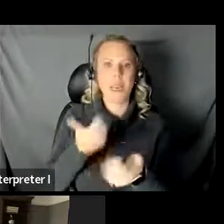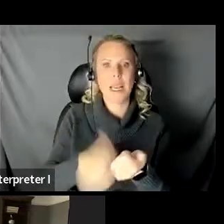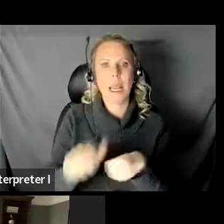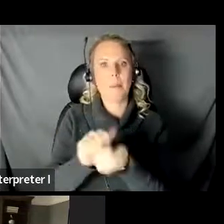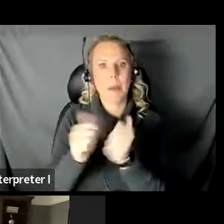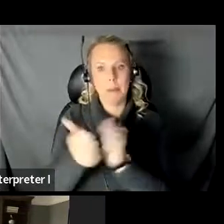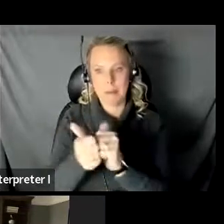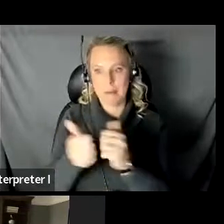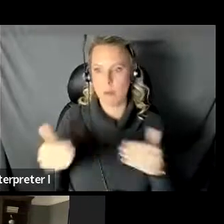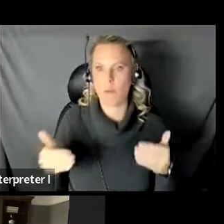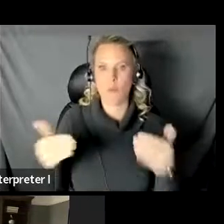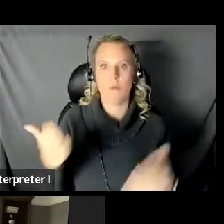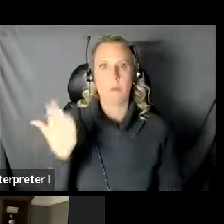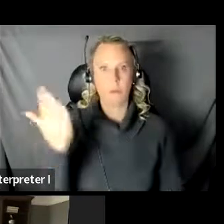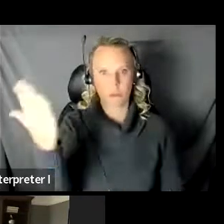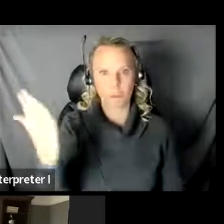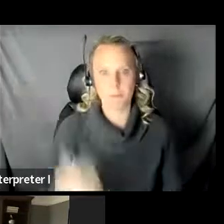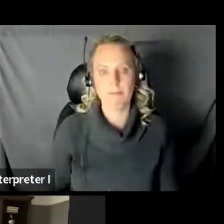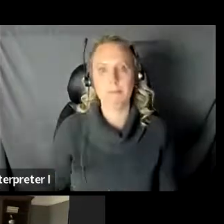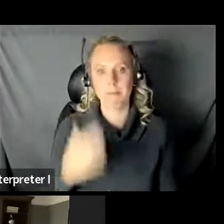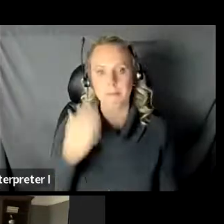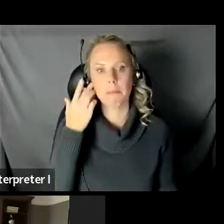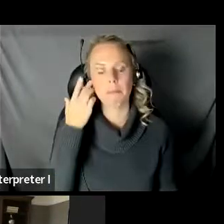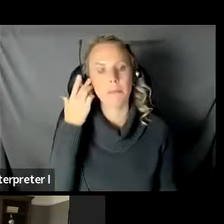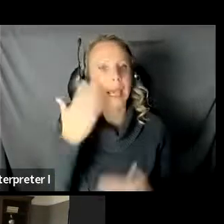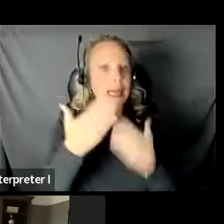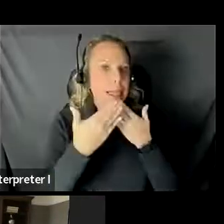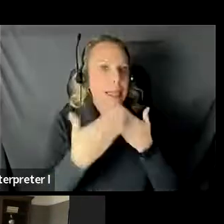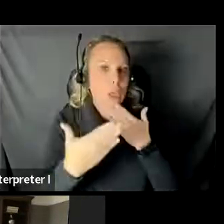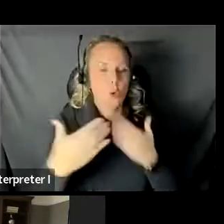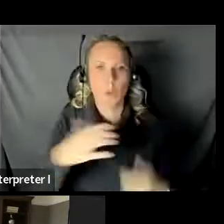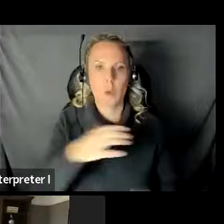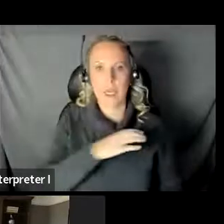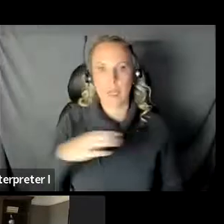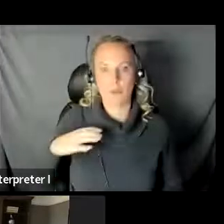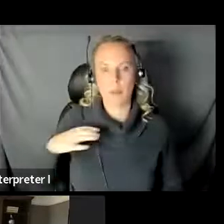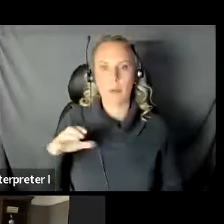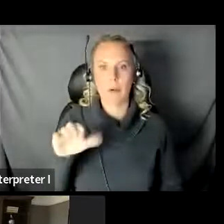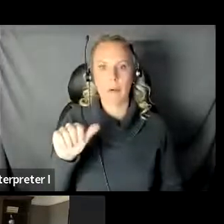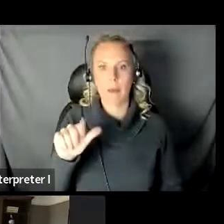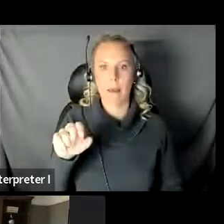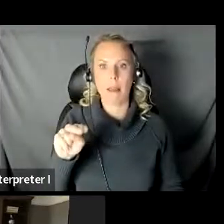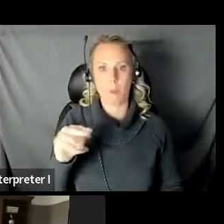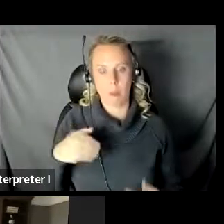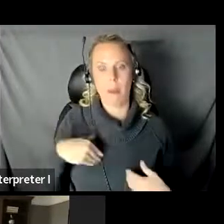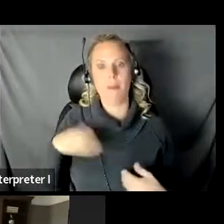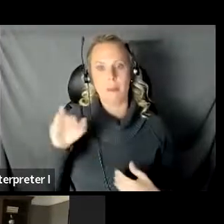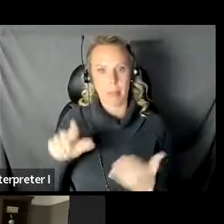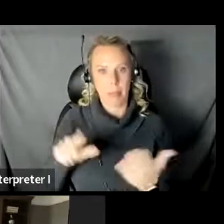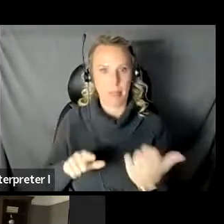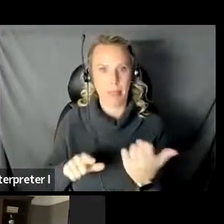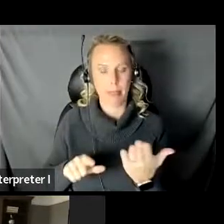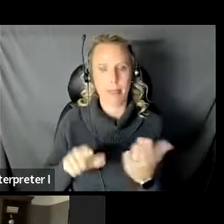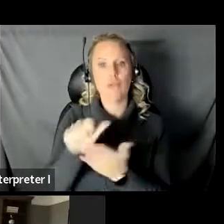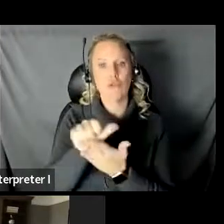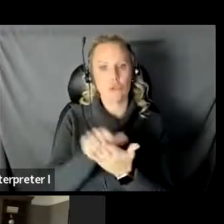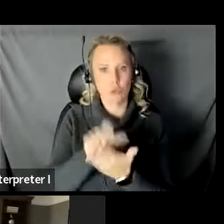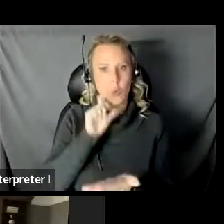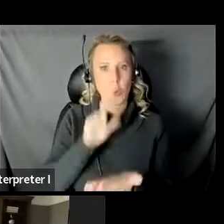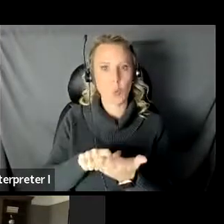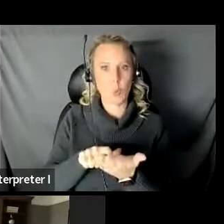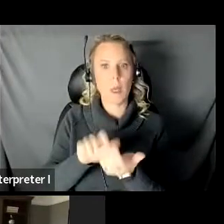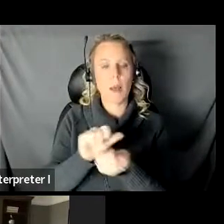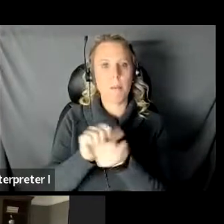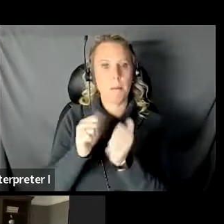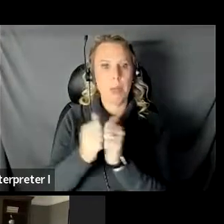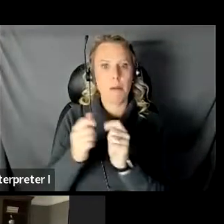the measure, Mr. Chair. Thank you, Councilmember Allen. We have the bill before us. The agenda does note that there is an